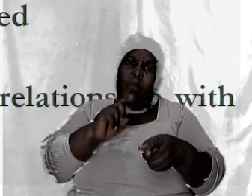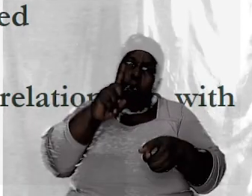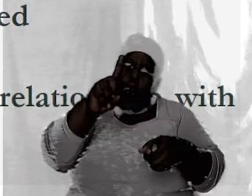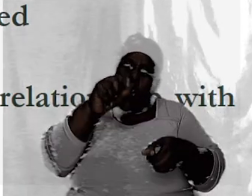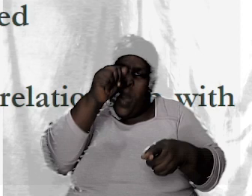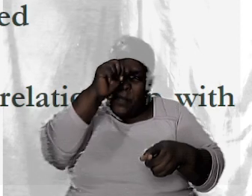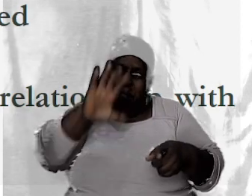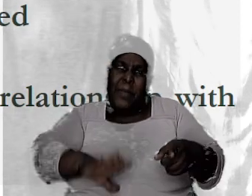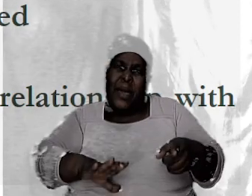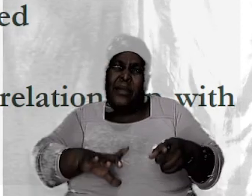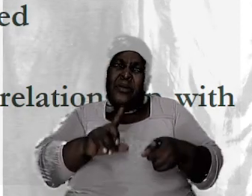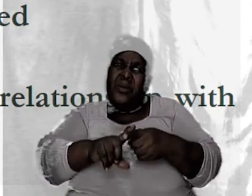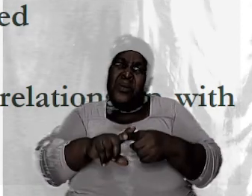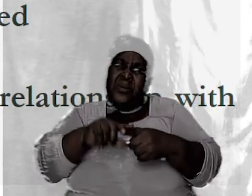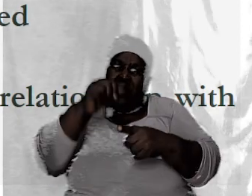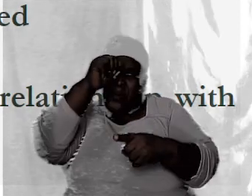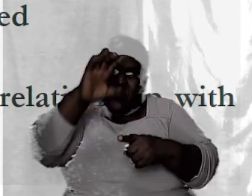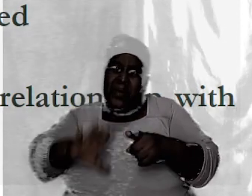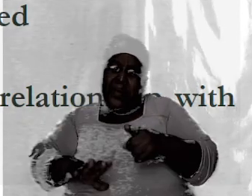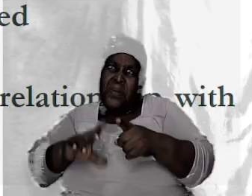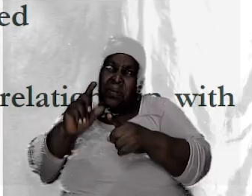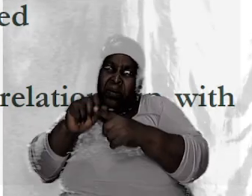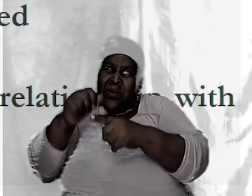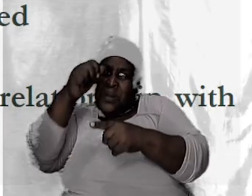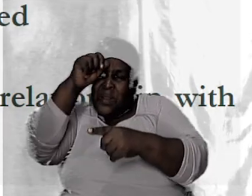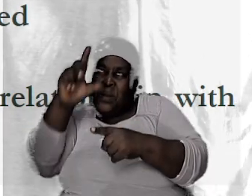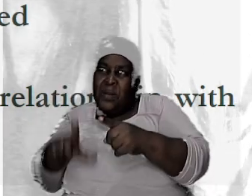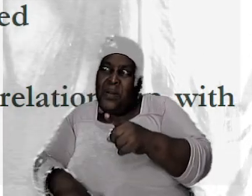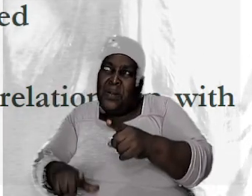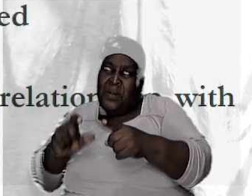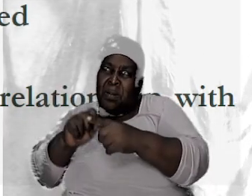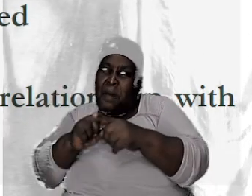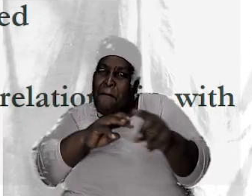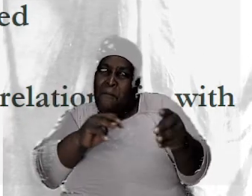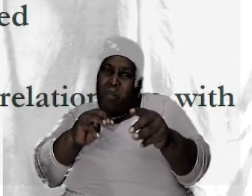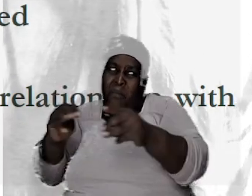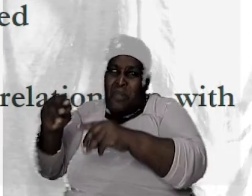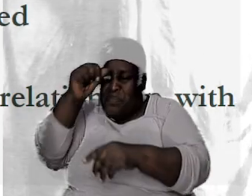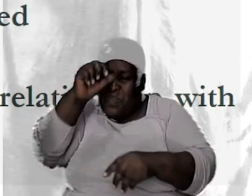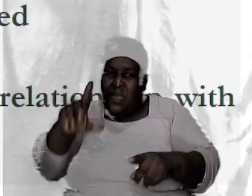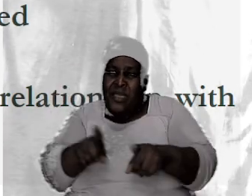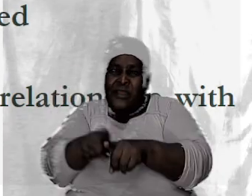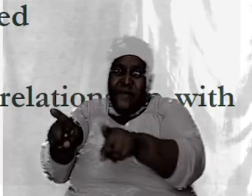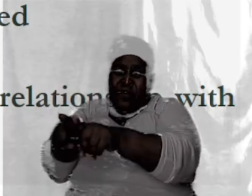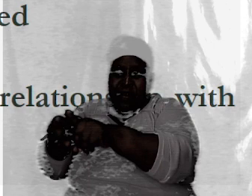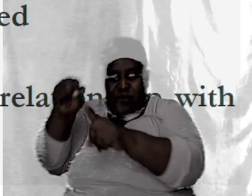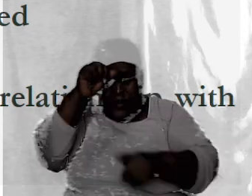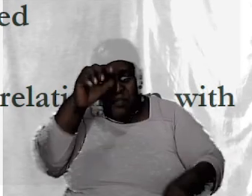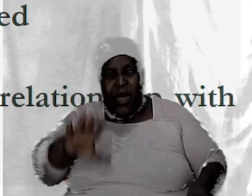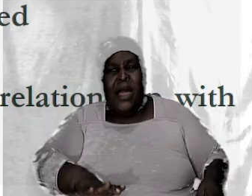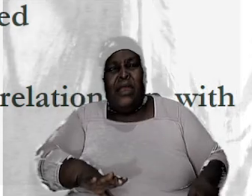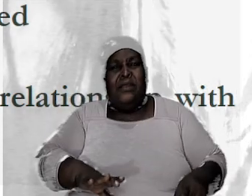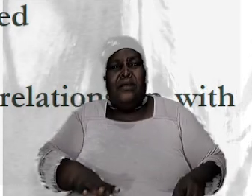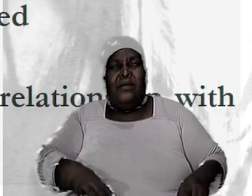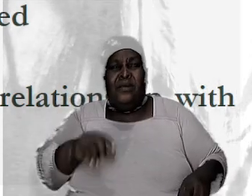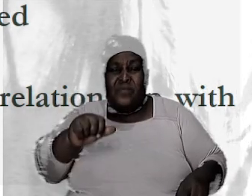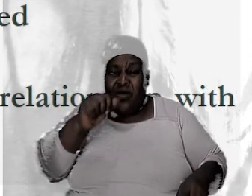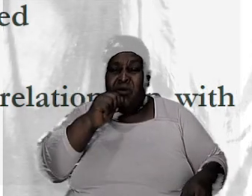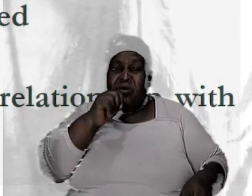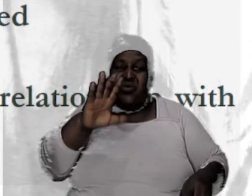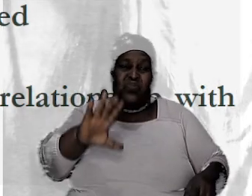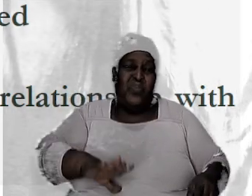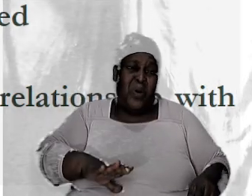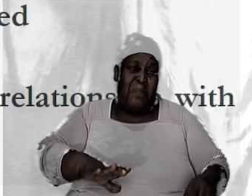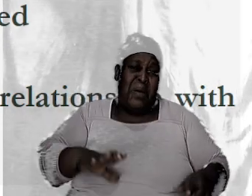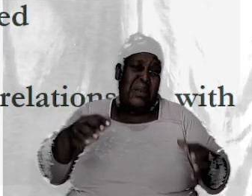man to another man to another man to another man? In this case, the Bible said that this woman had 6